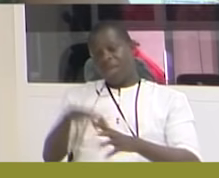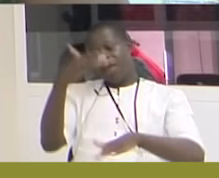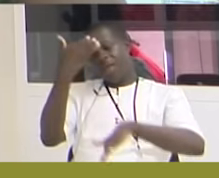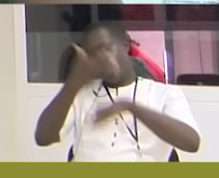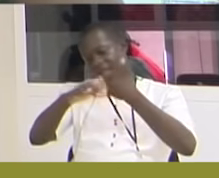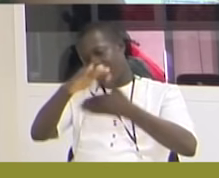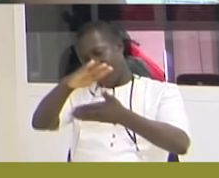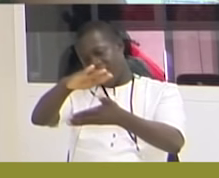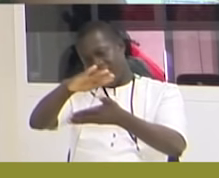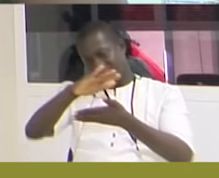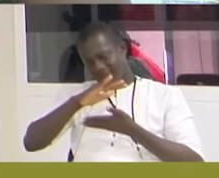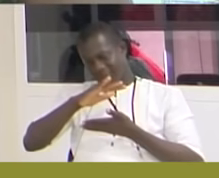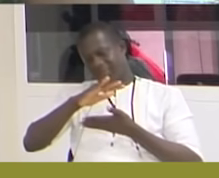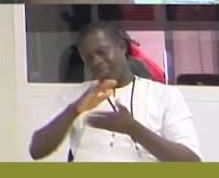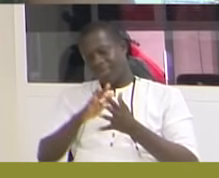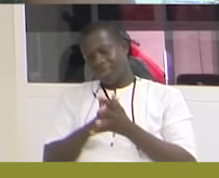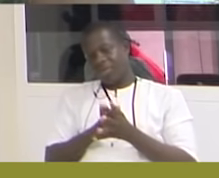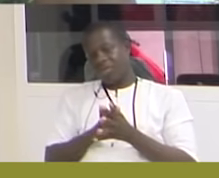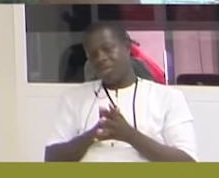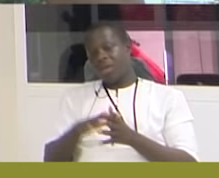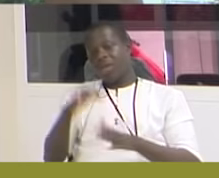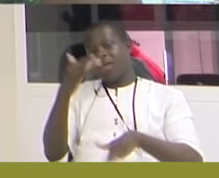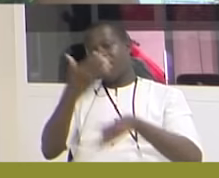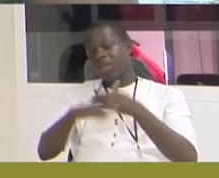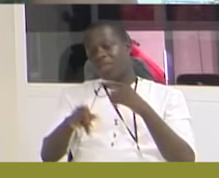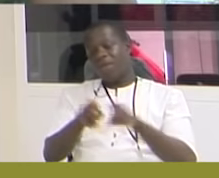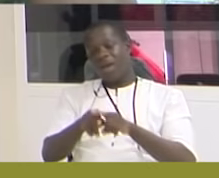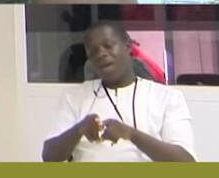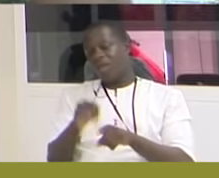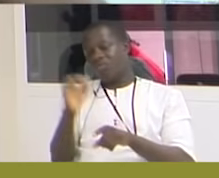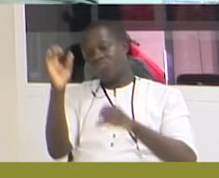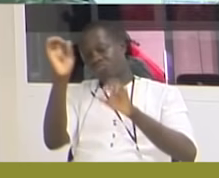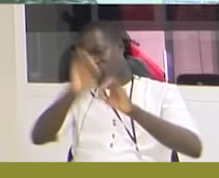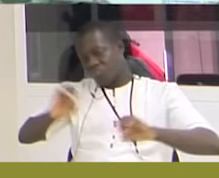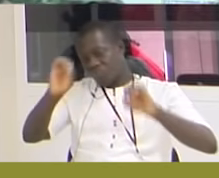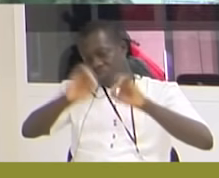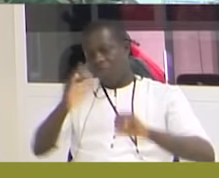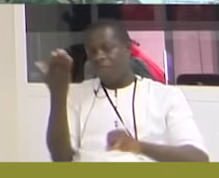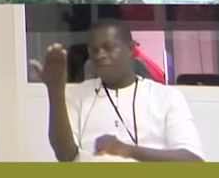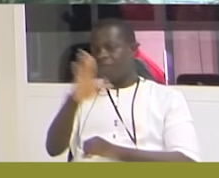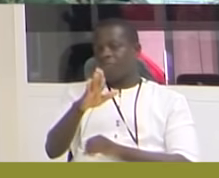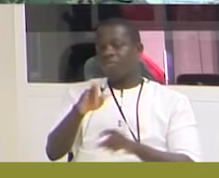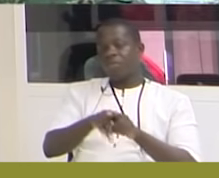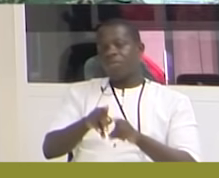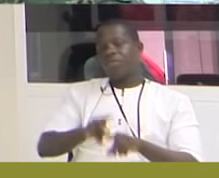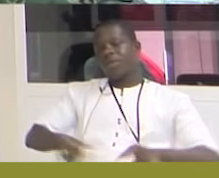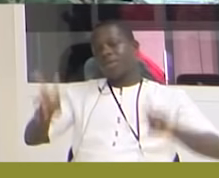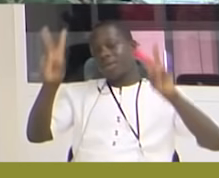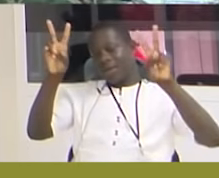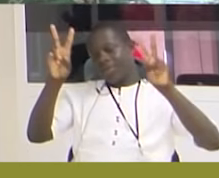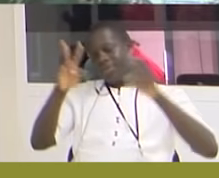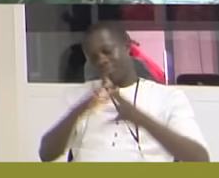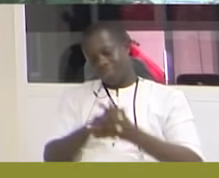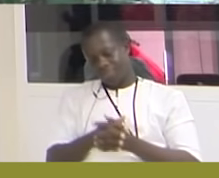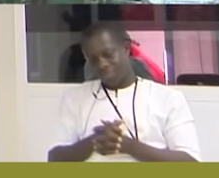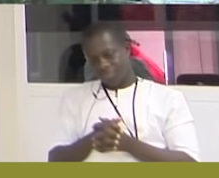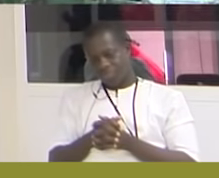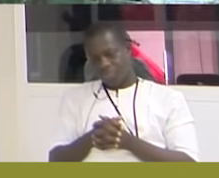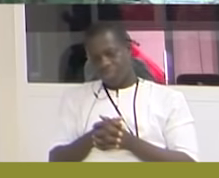receiveuma jotuma ben farin ci Yaya Jame. I did not receive any coin from Yaya Jame. And